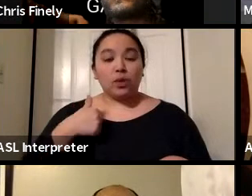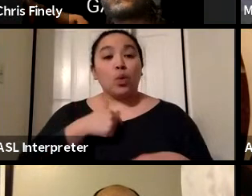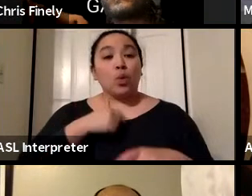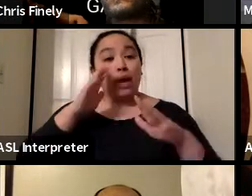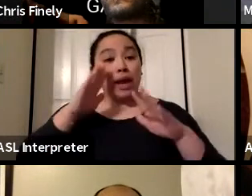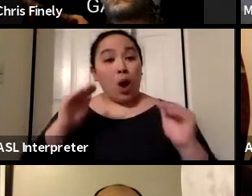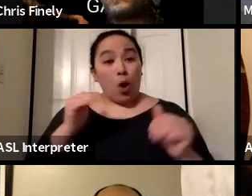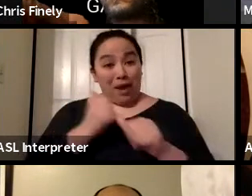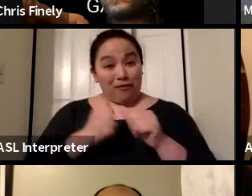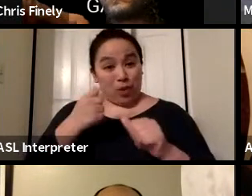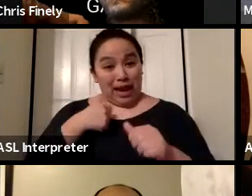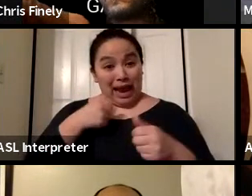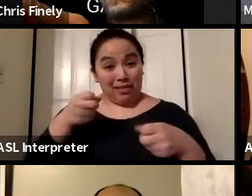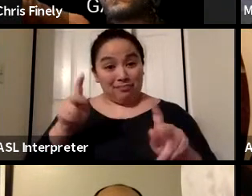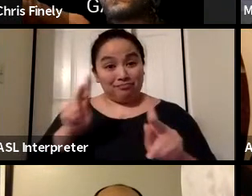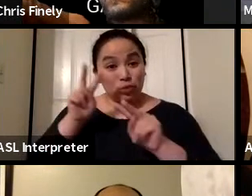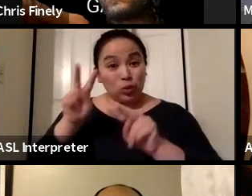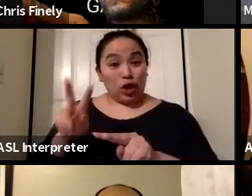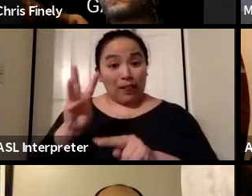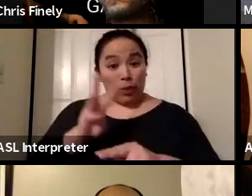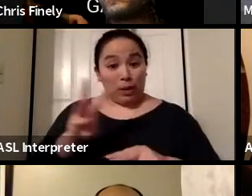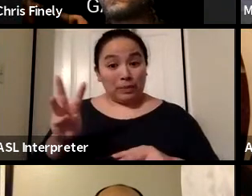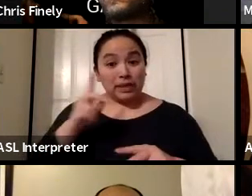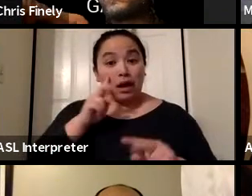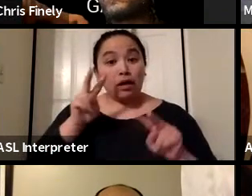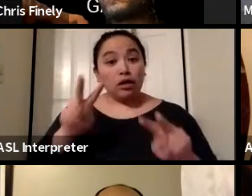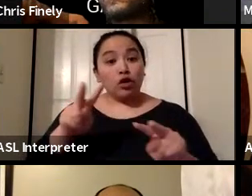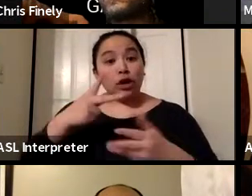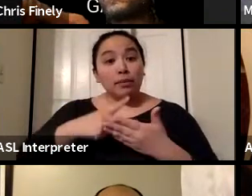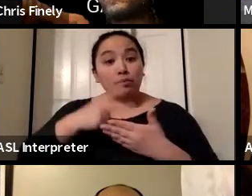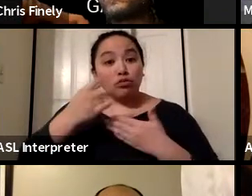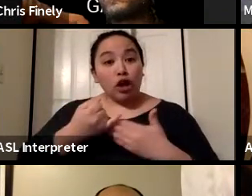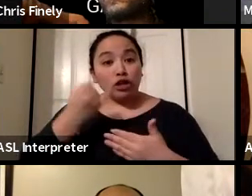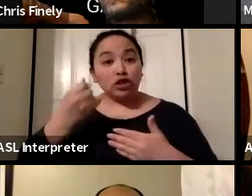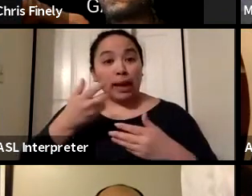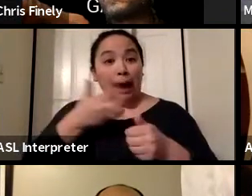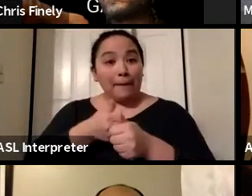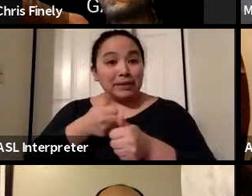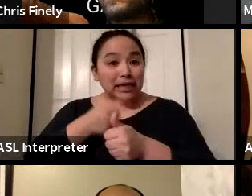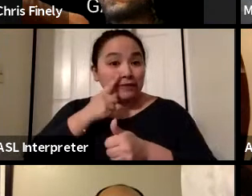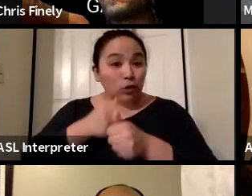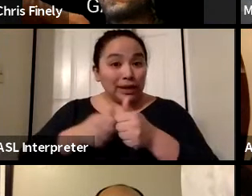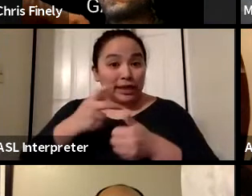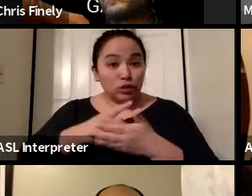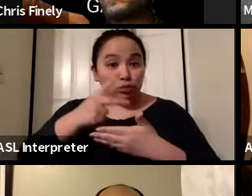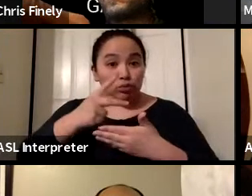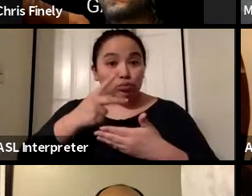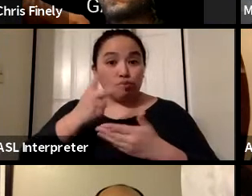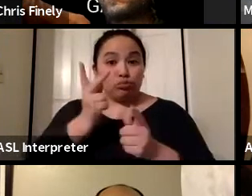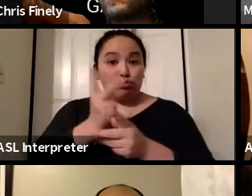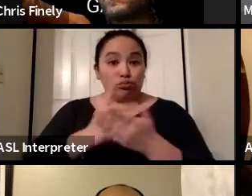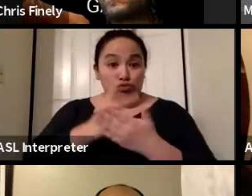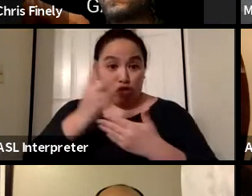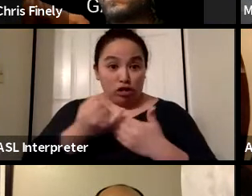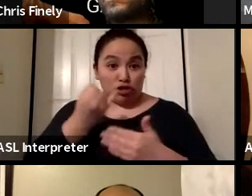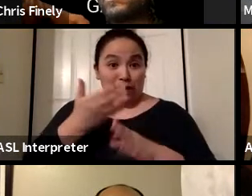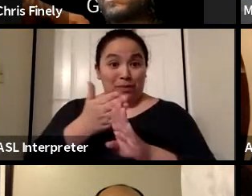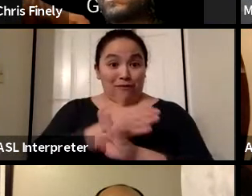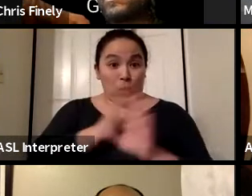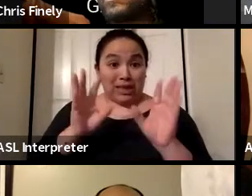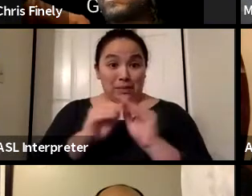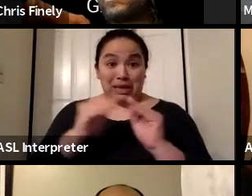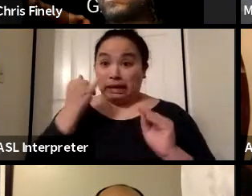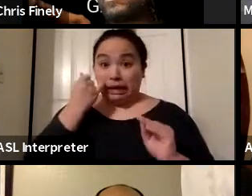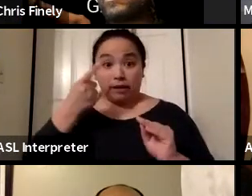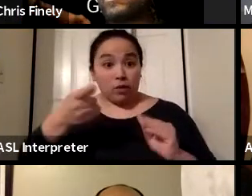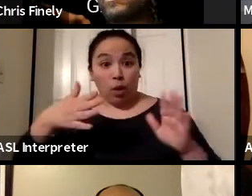Fresno website and view project updates for each of the projects prior to the meeting. If you have